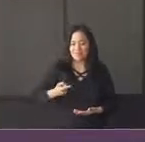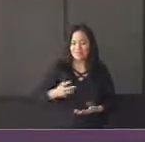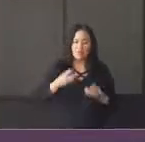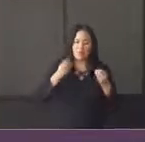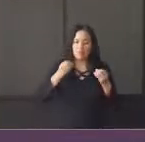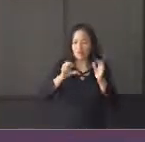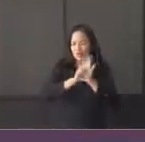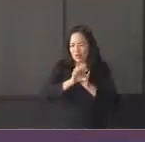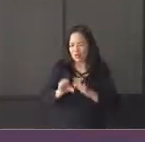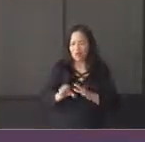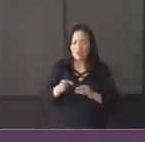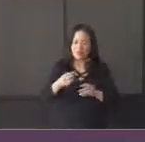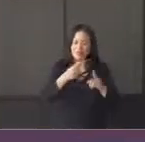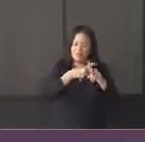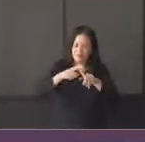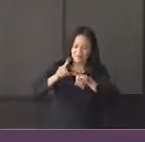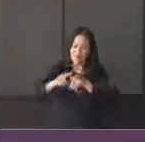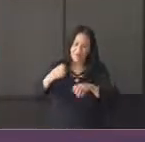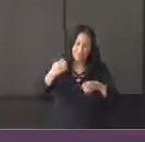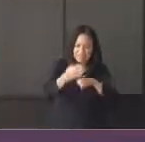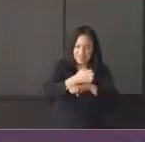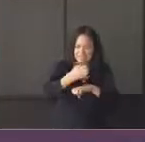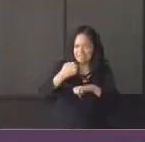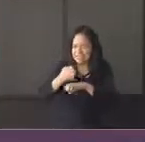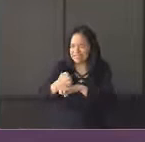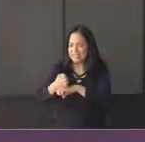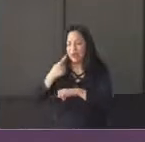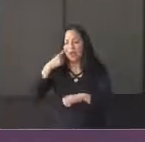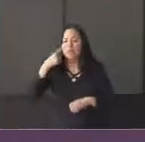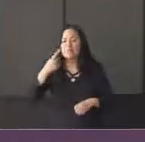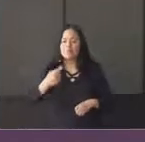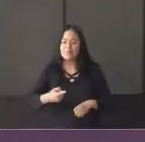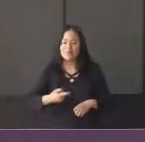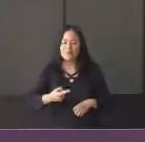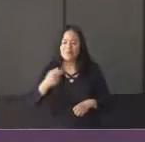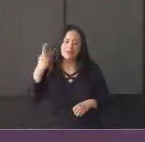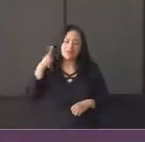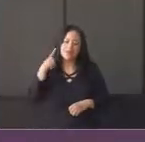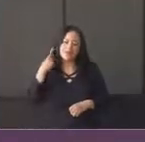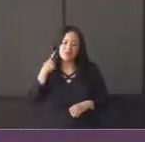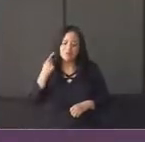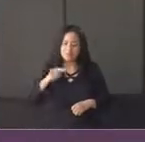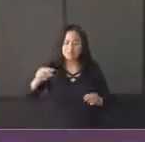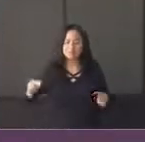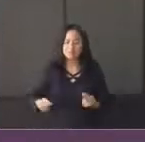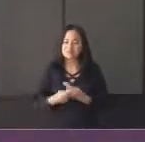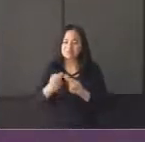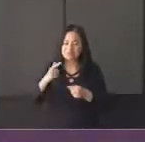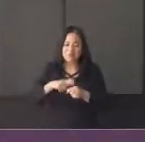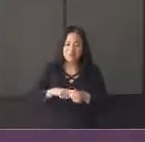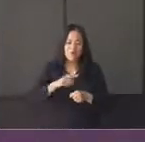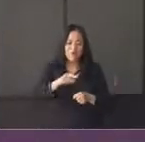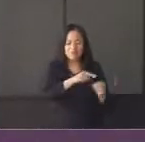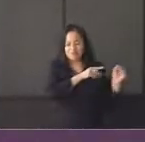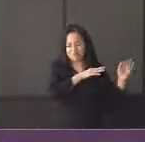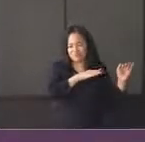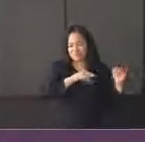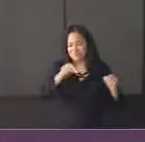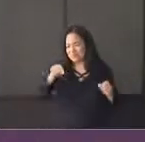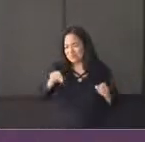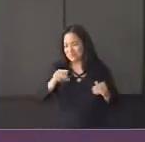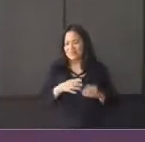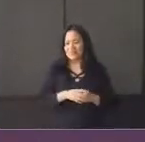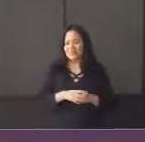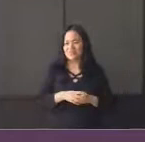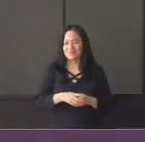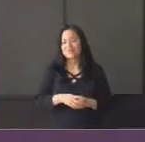perspective of the states, whether federal centralized, that see centralized policy, migration policy